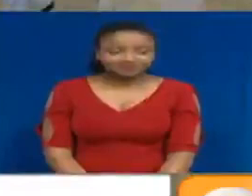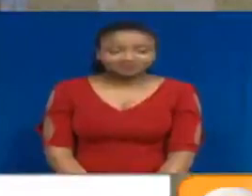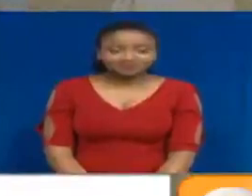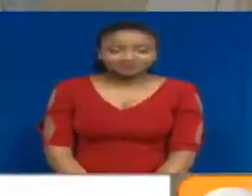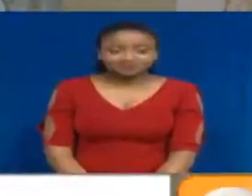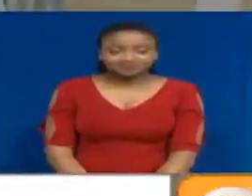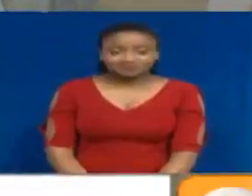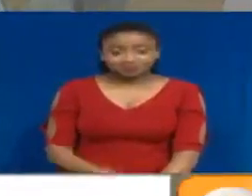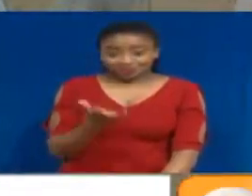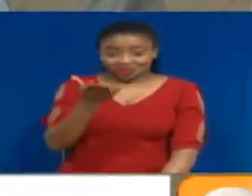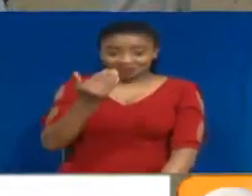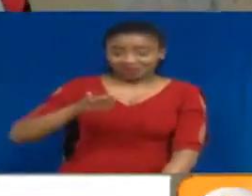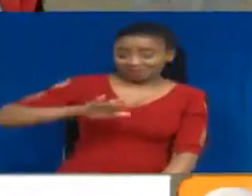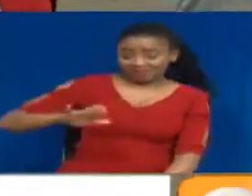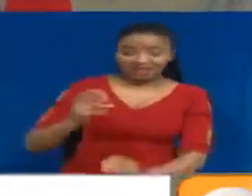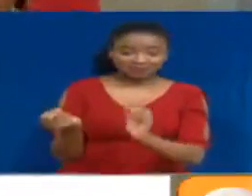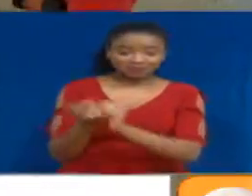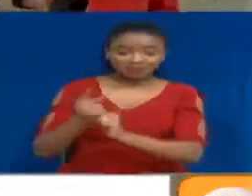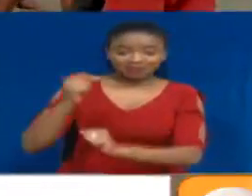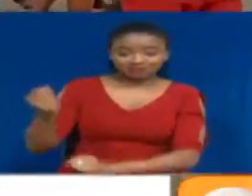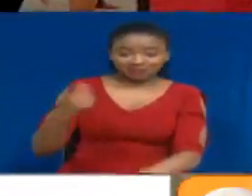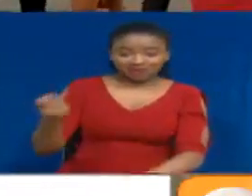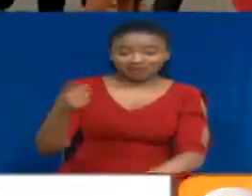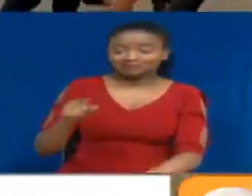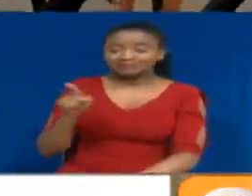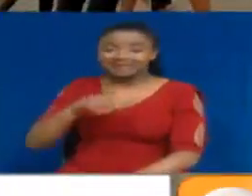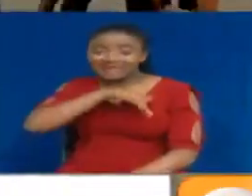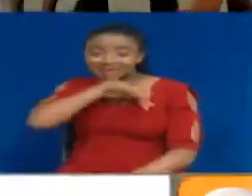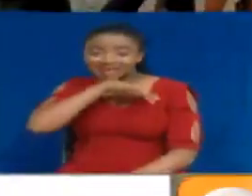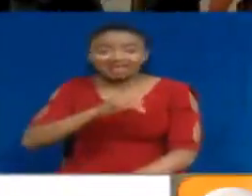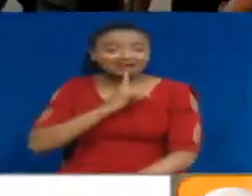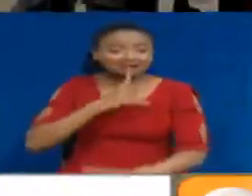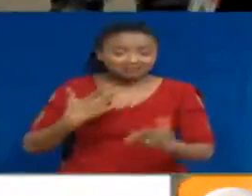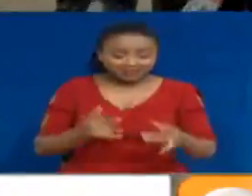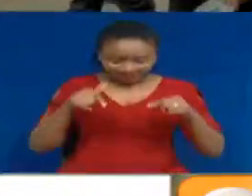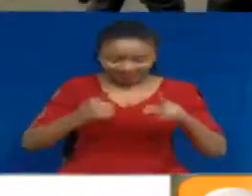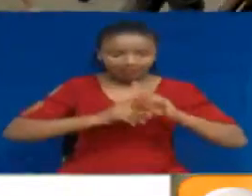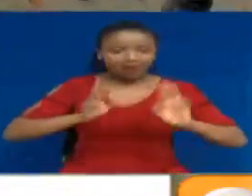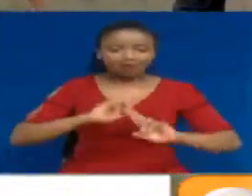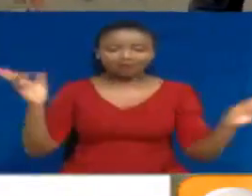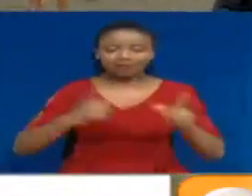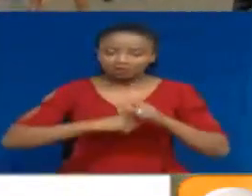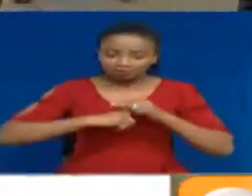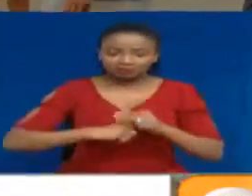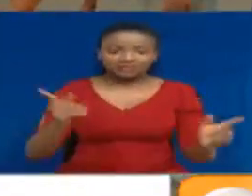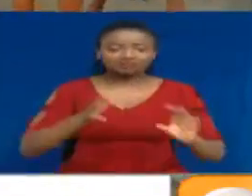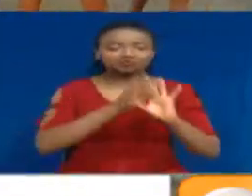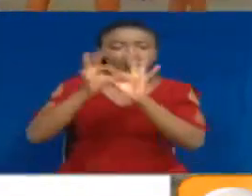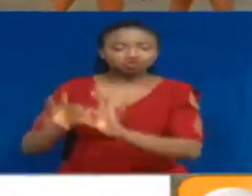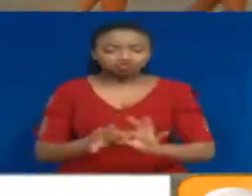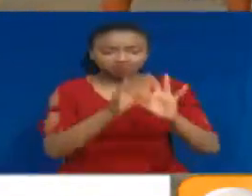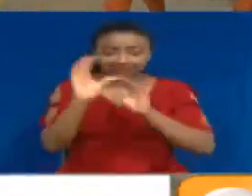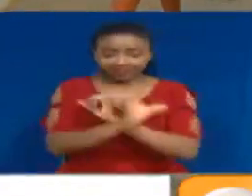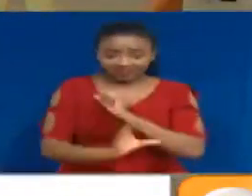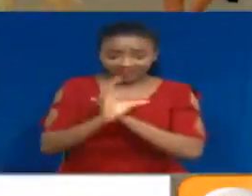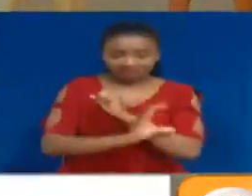Barely 12 months to the next general election, ODM leader Raila Odinga now says he will embark on a uniting the country mission